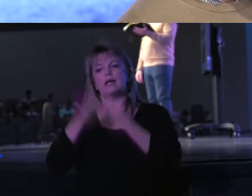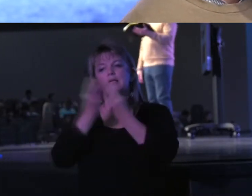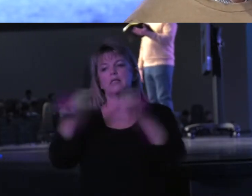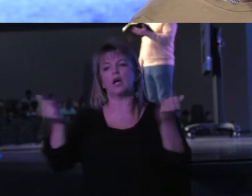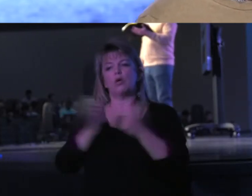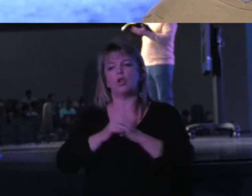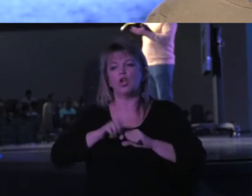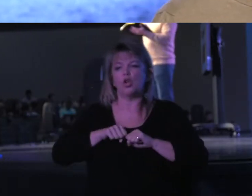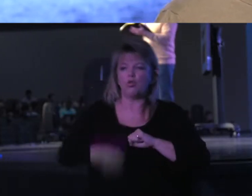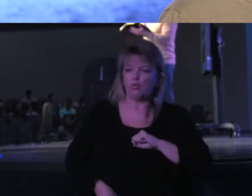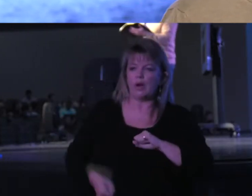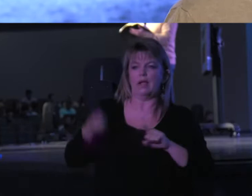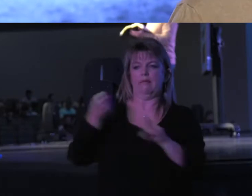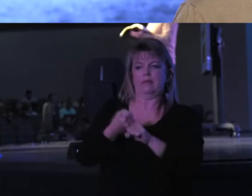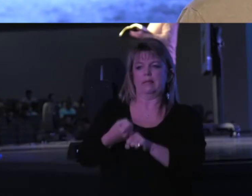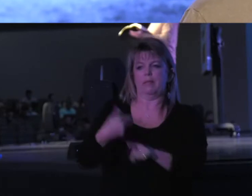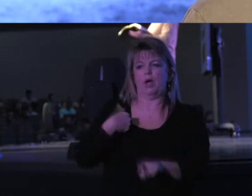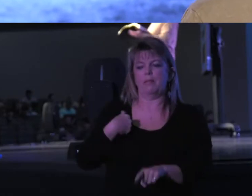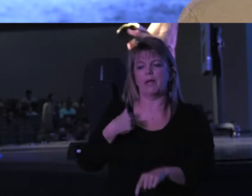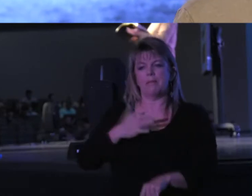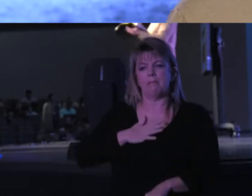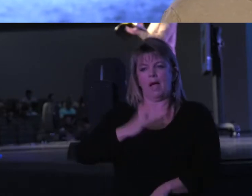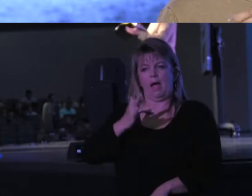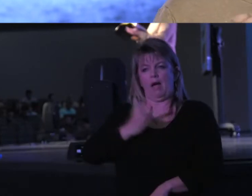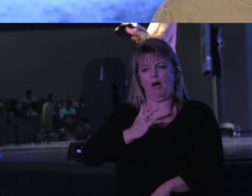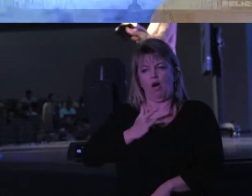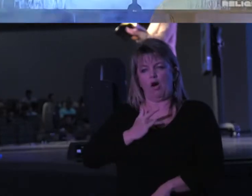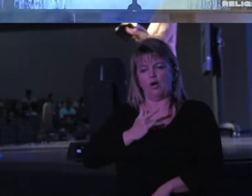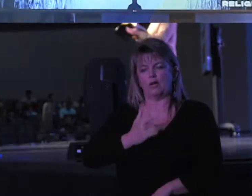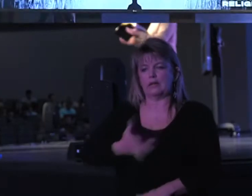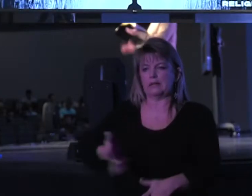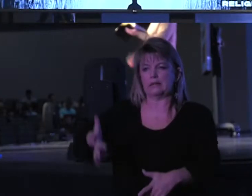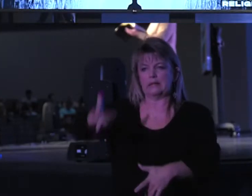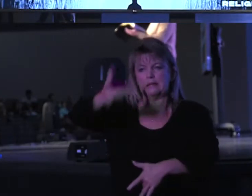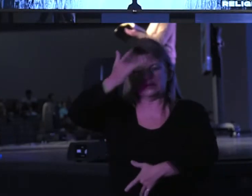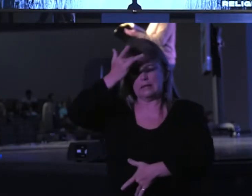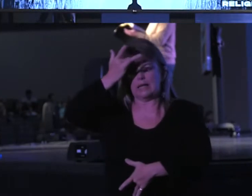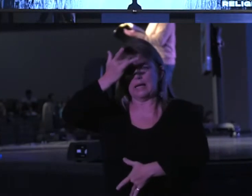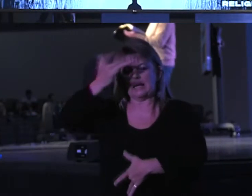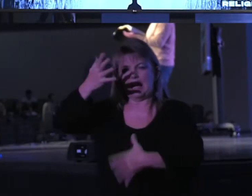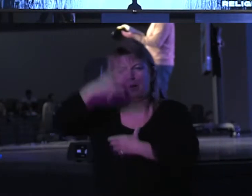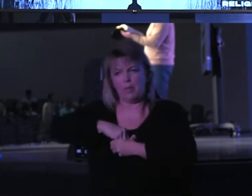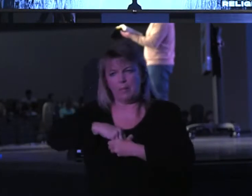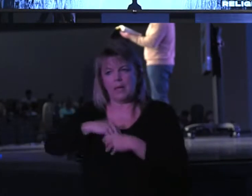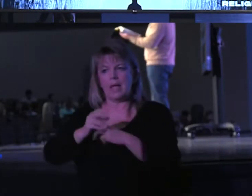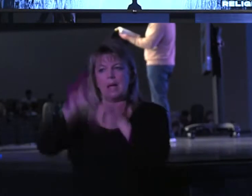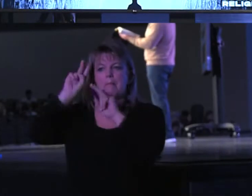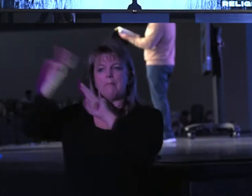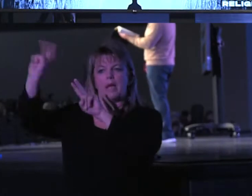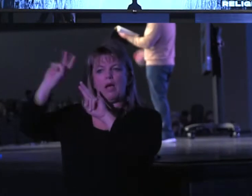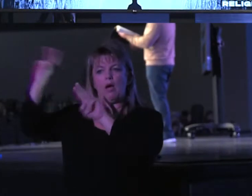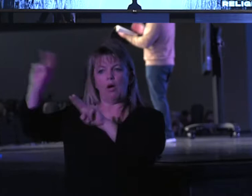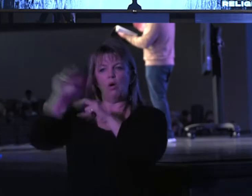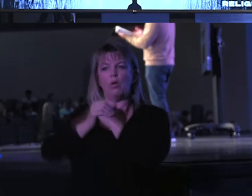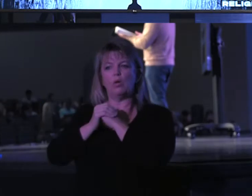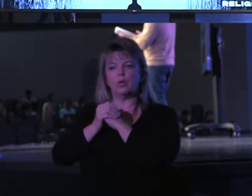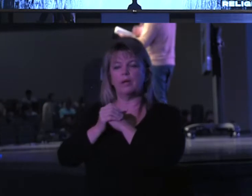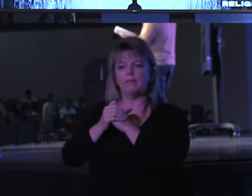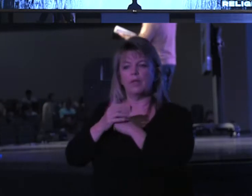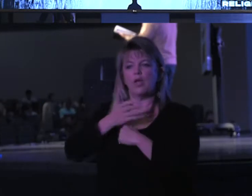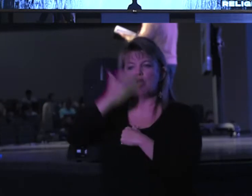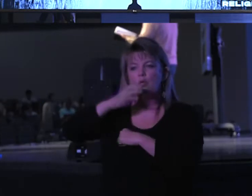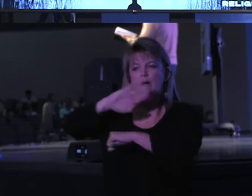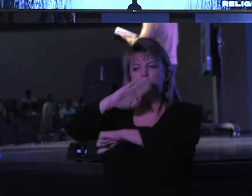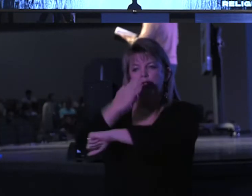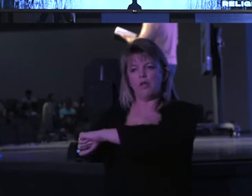Grief is upon me. My heart is sick within me. Behold, the cry of the